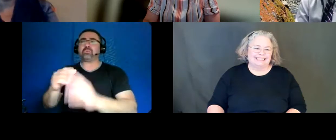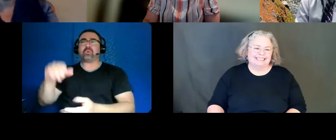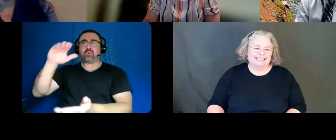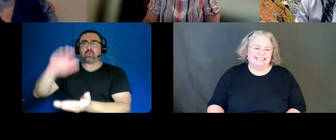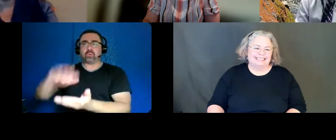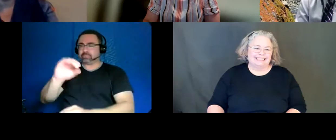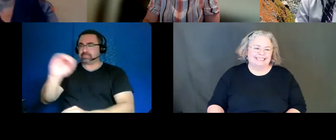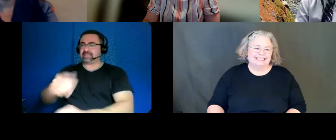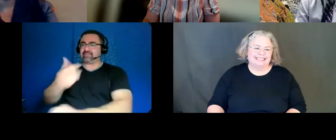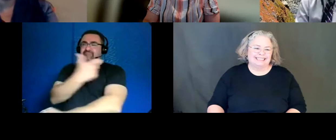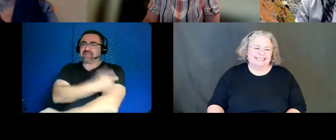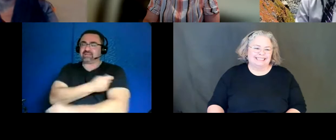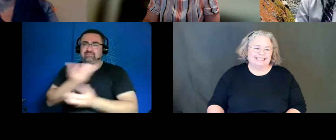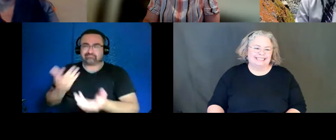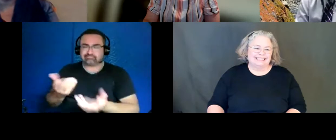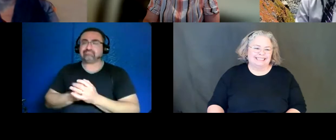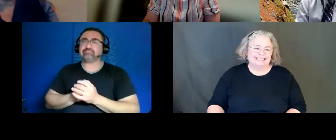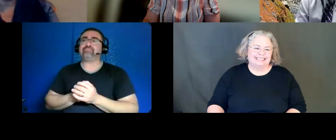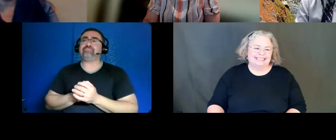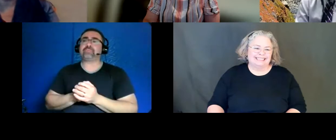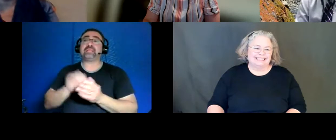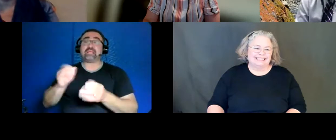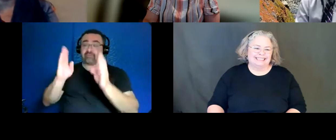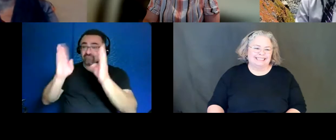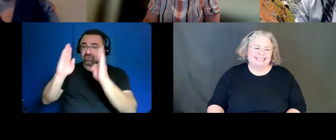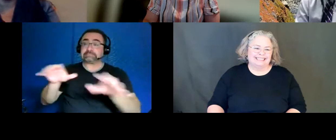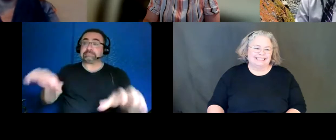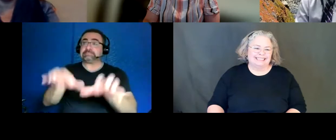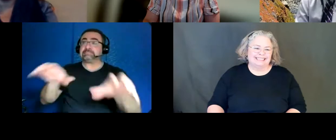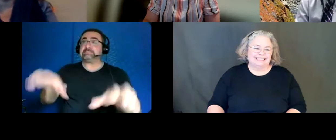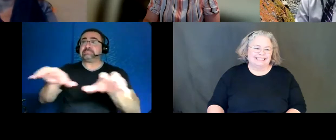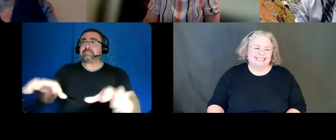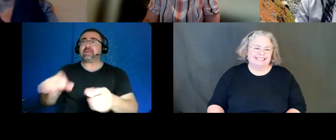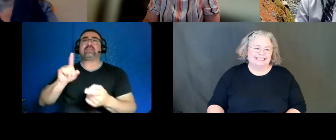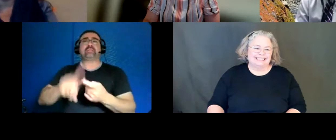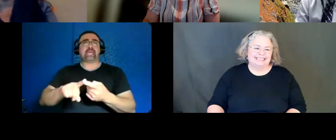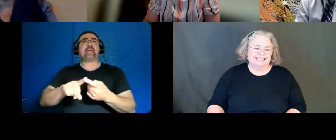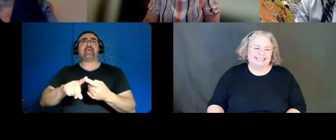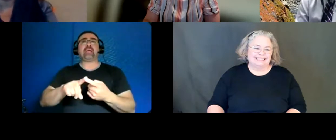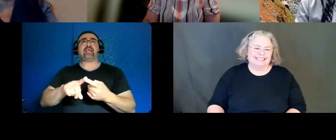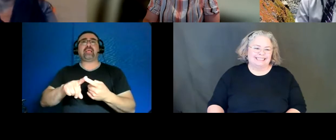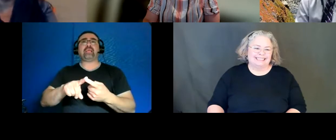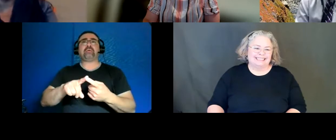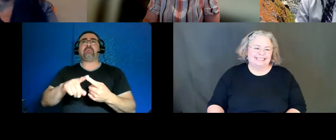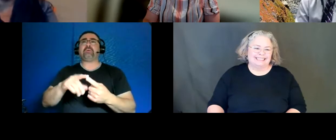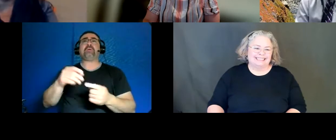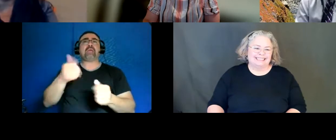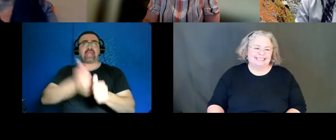and that is where our focus will be until we actually get to the point where everybody is at least 70%.